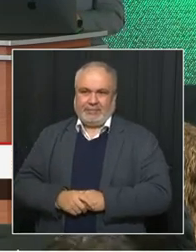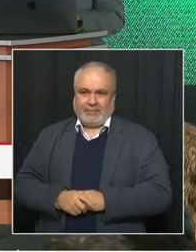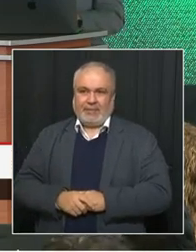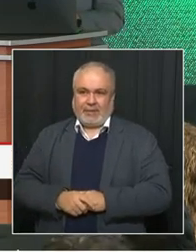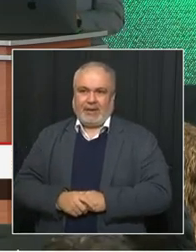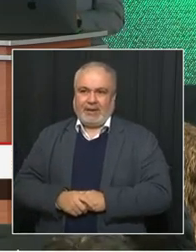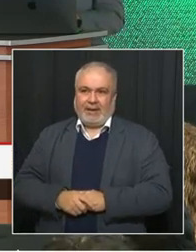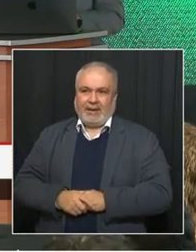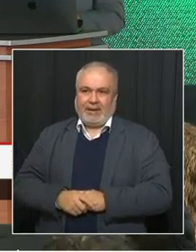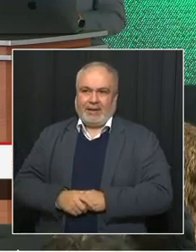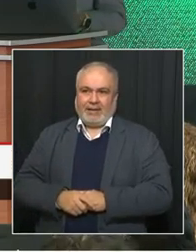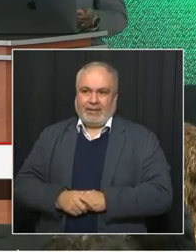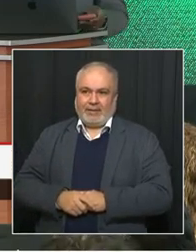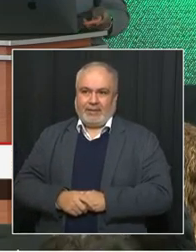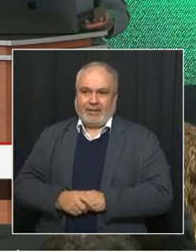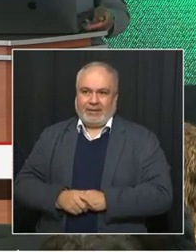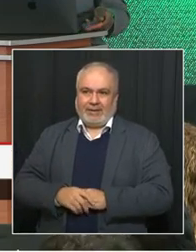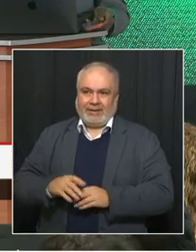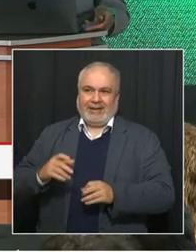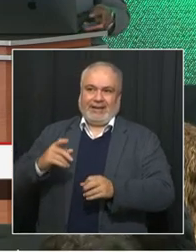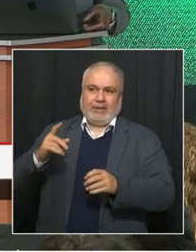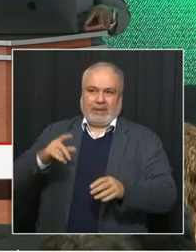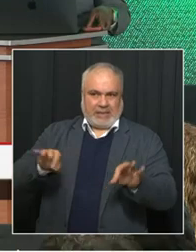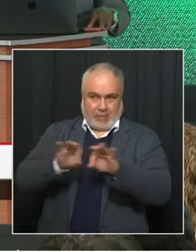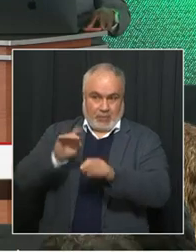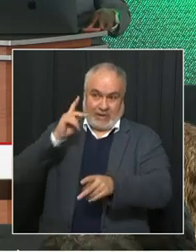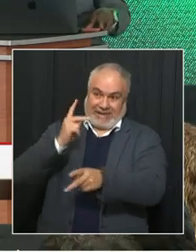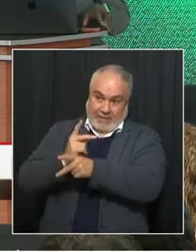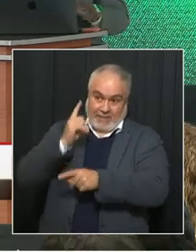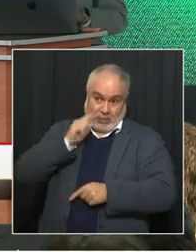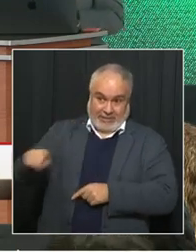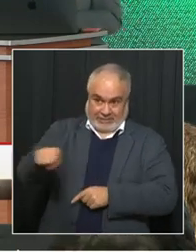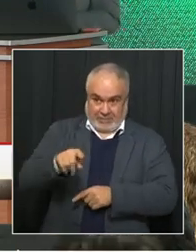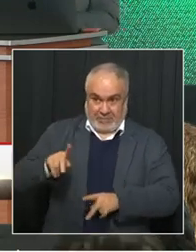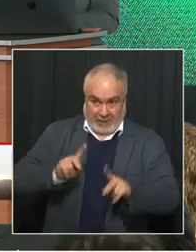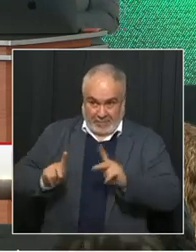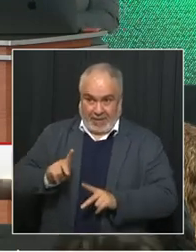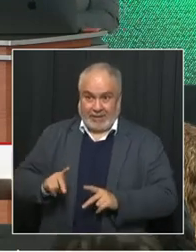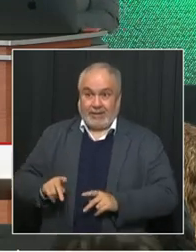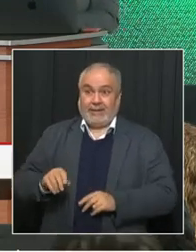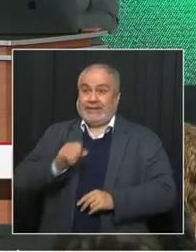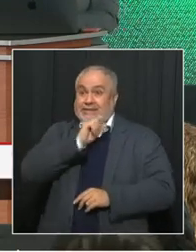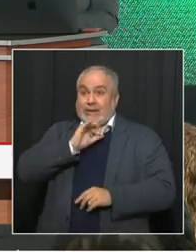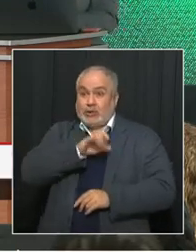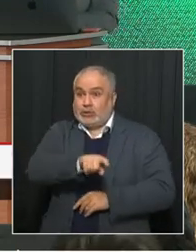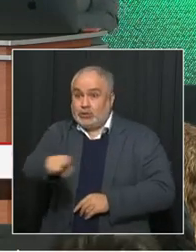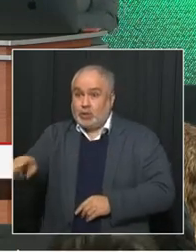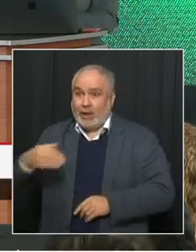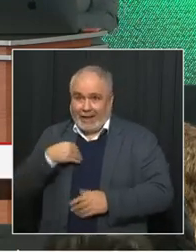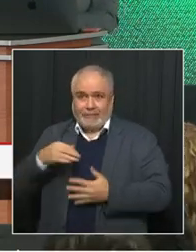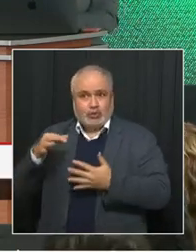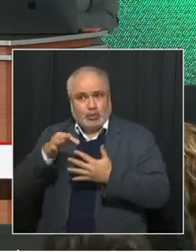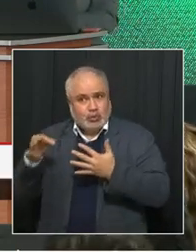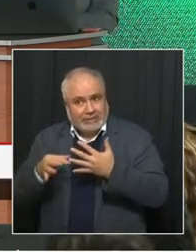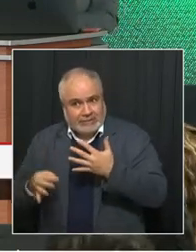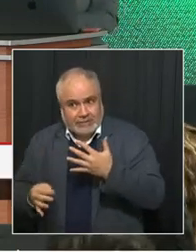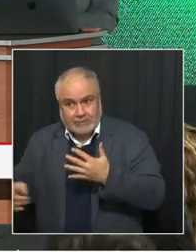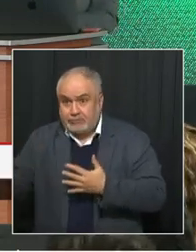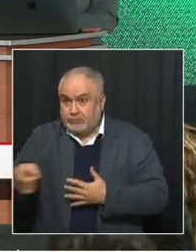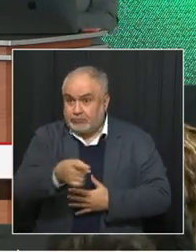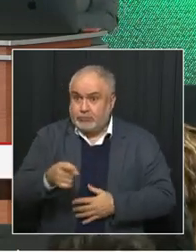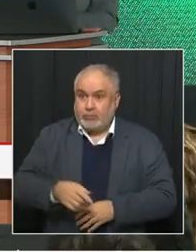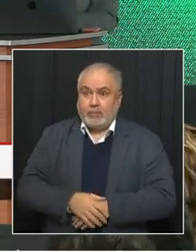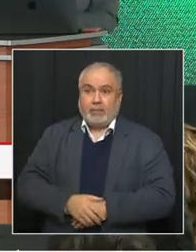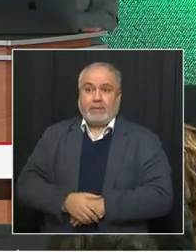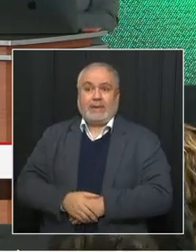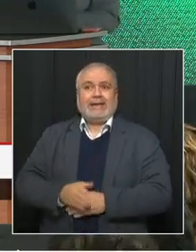keep you right here in D.C. You have choices, right? You may, for the person who asked me about selling her home